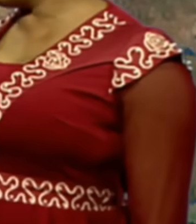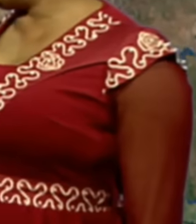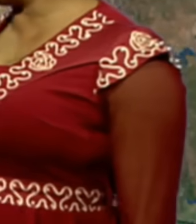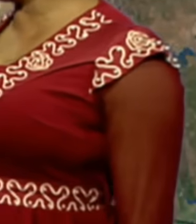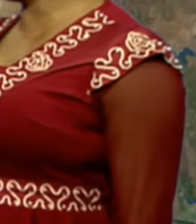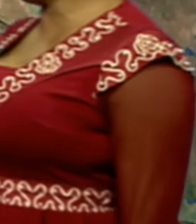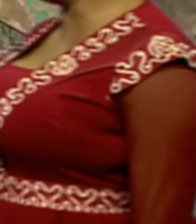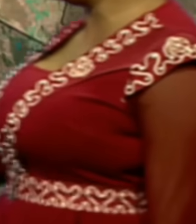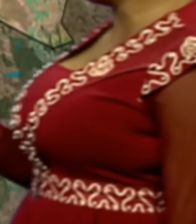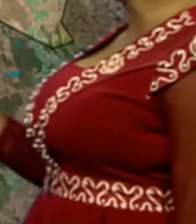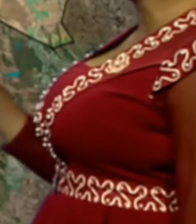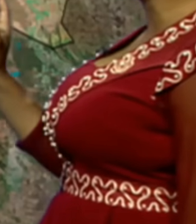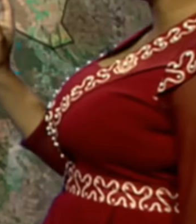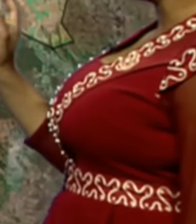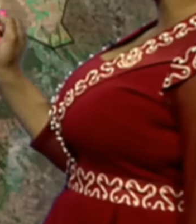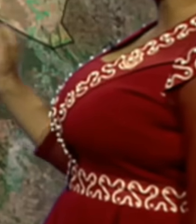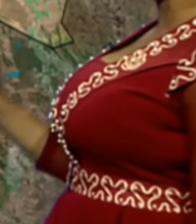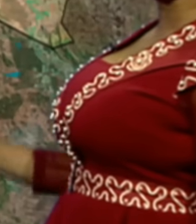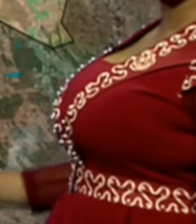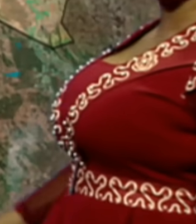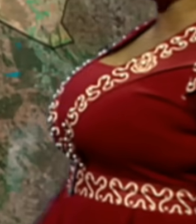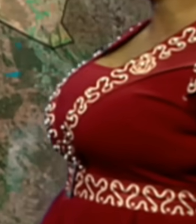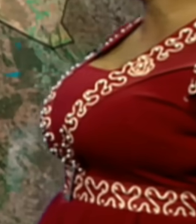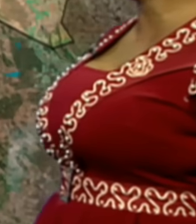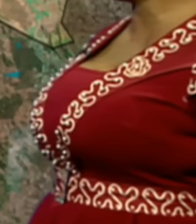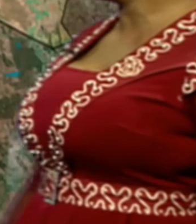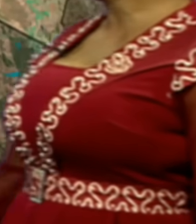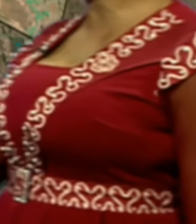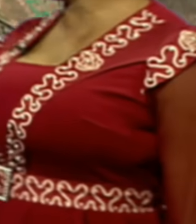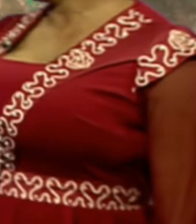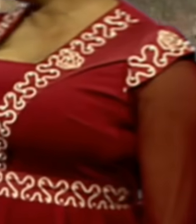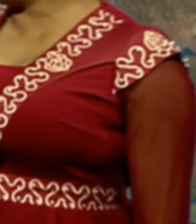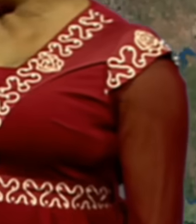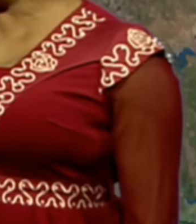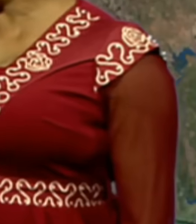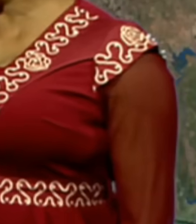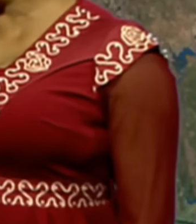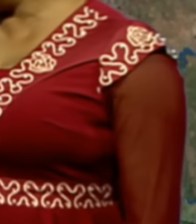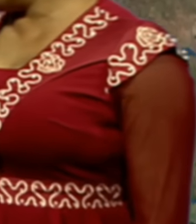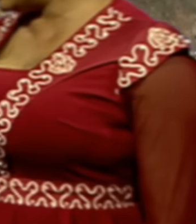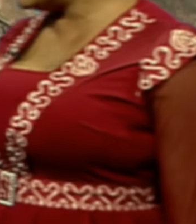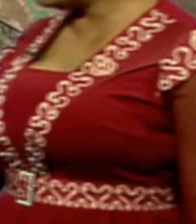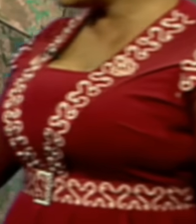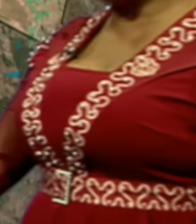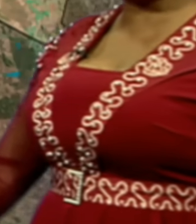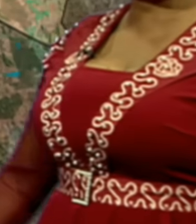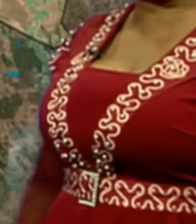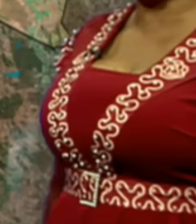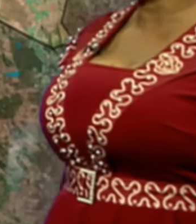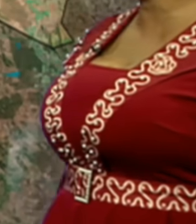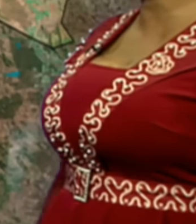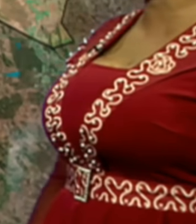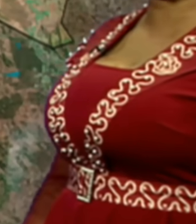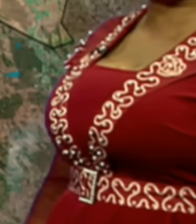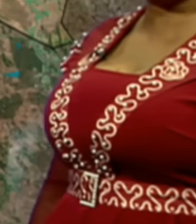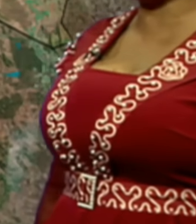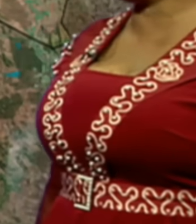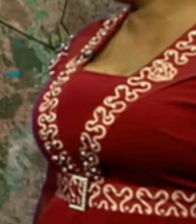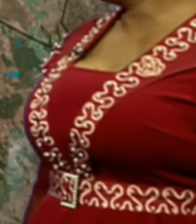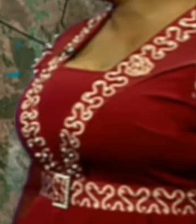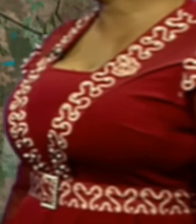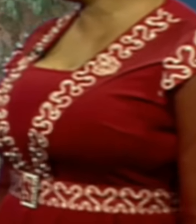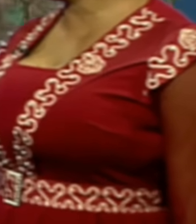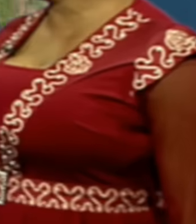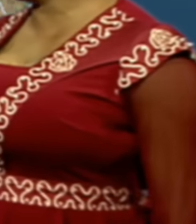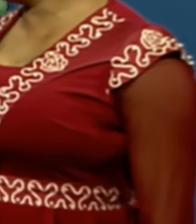jwale Mpumalanga re lebelela wena o le Sekhukhune go tla be go fiša ka tše 30 tee re lebelela Emalahleni Mbalenhle go tla be go ruthetše go le